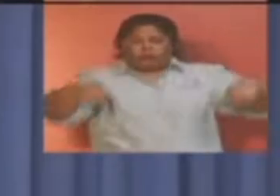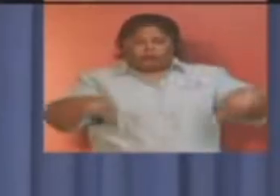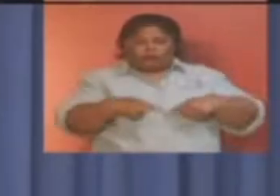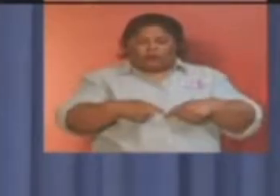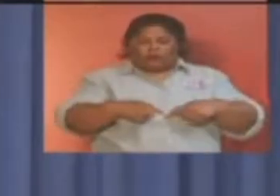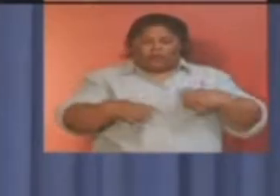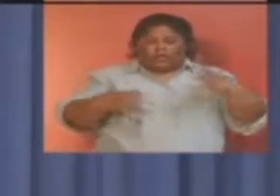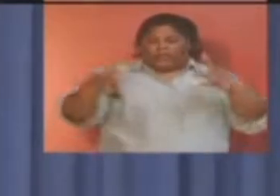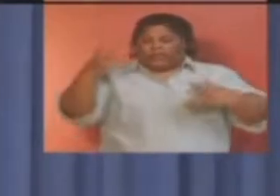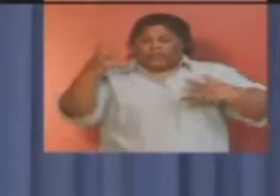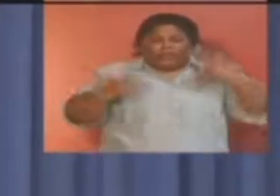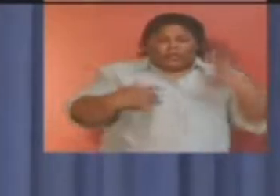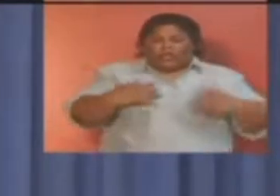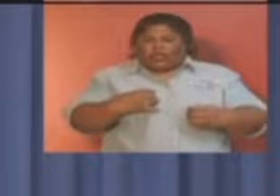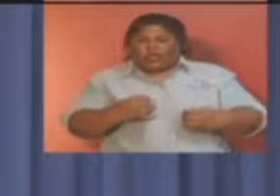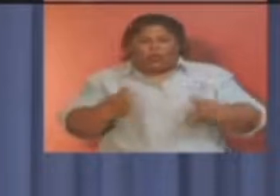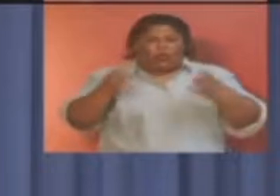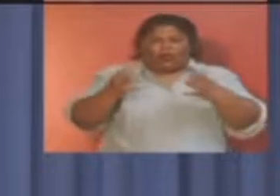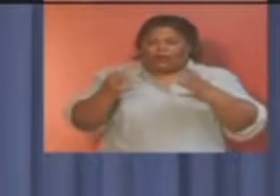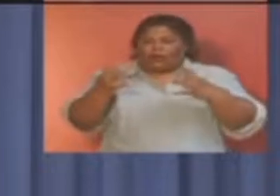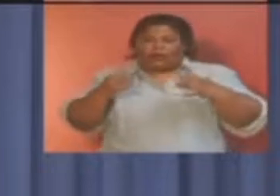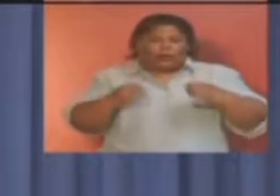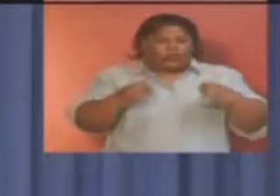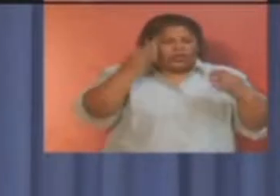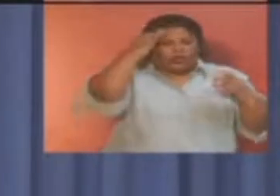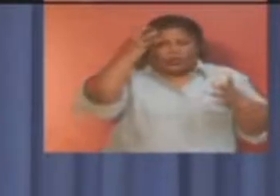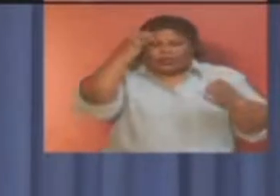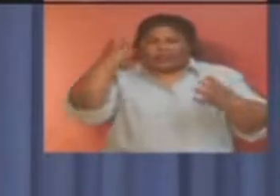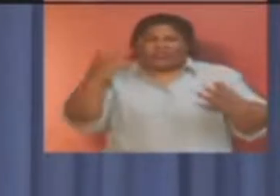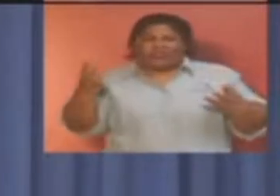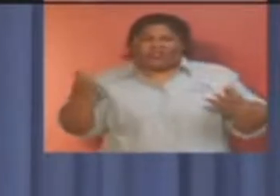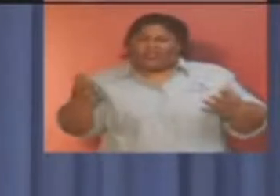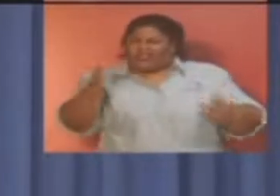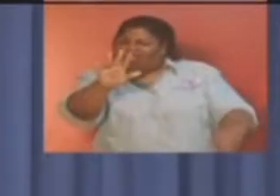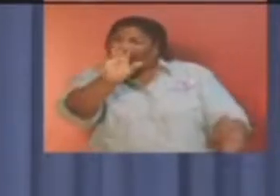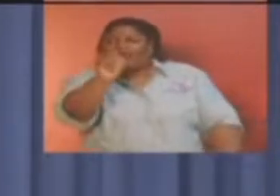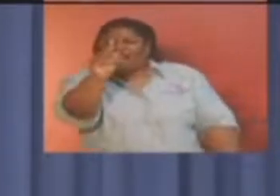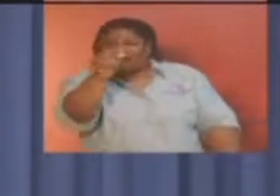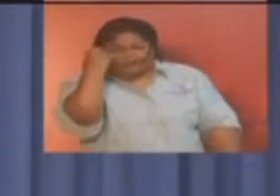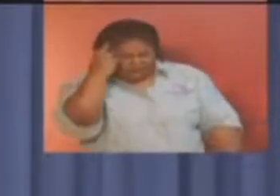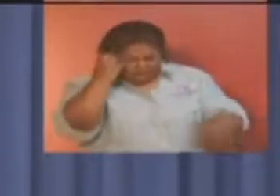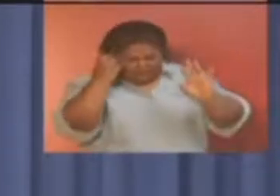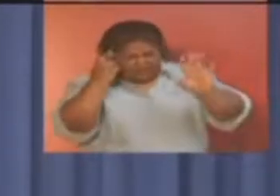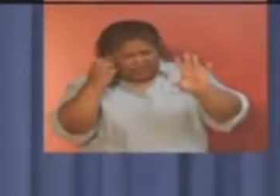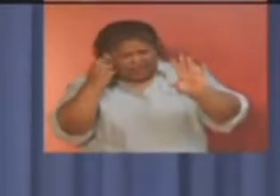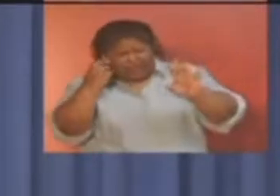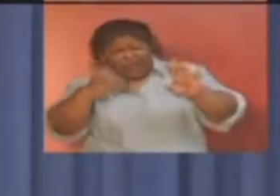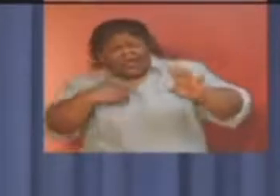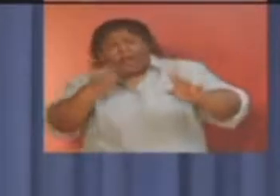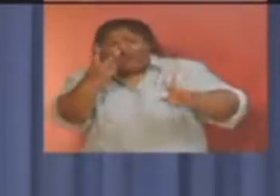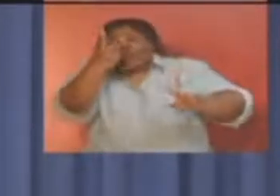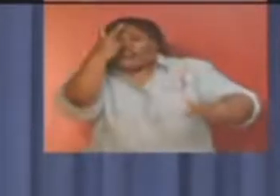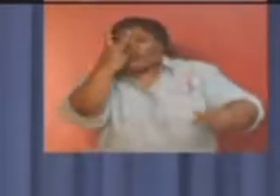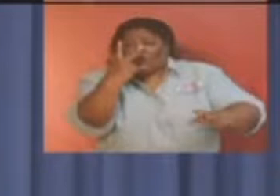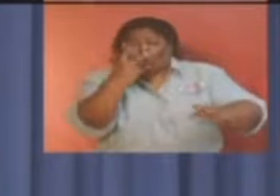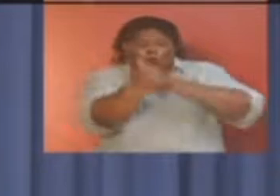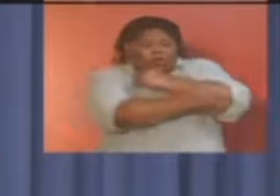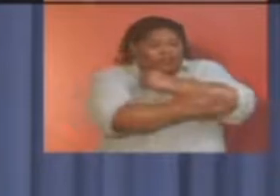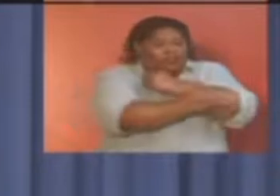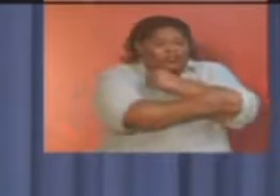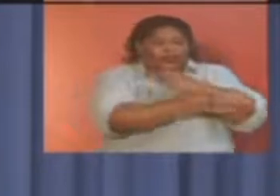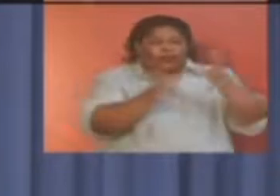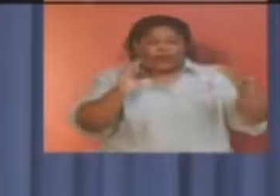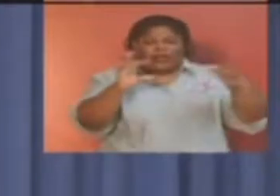CARICOM countries that are in close physical contact with Brazil. And